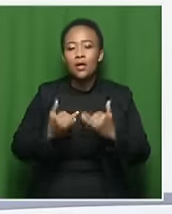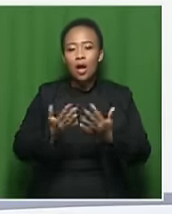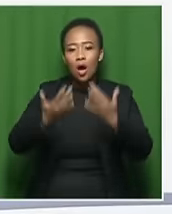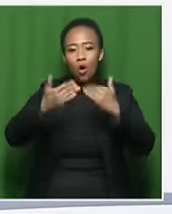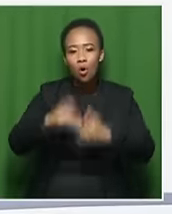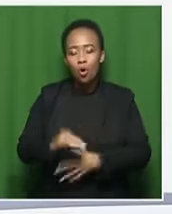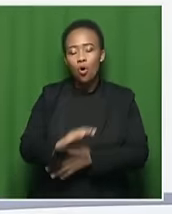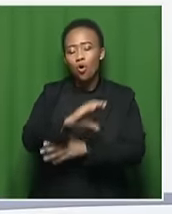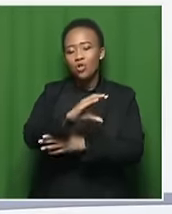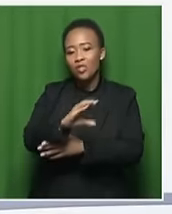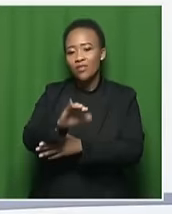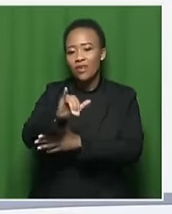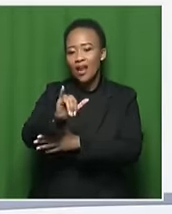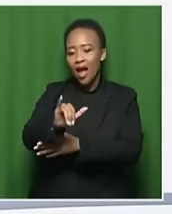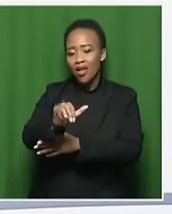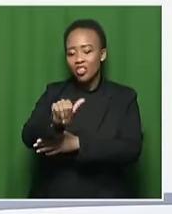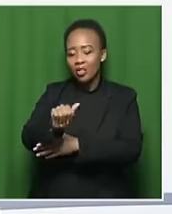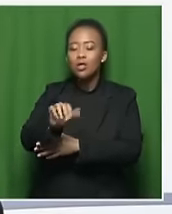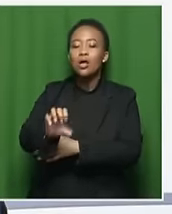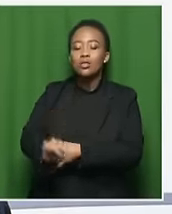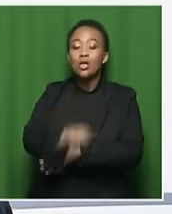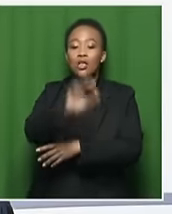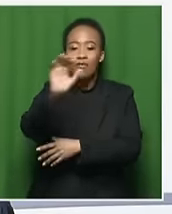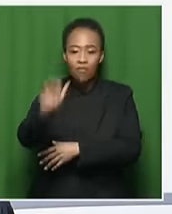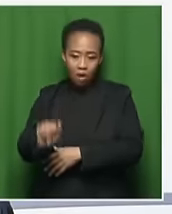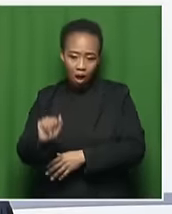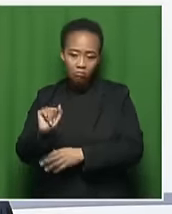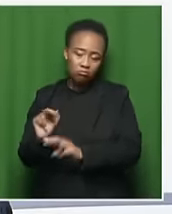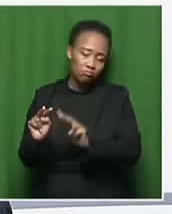in ActionSA. And let's take a look there.